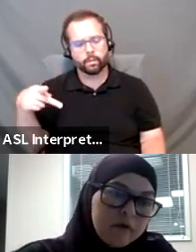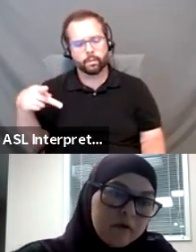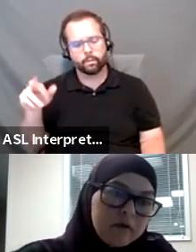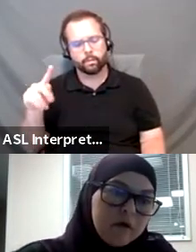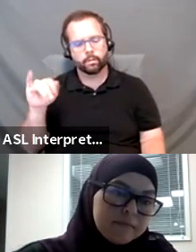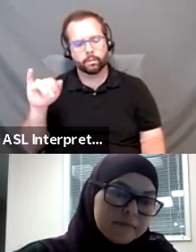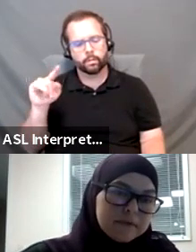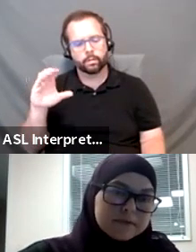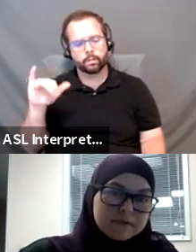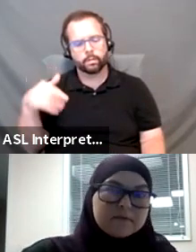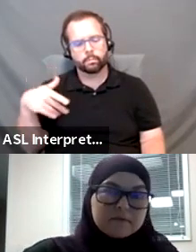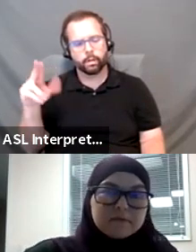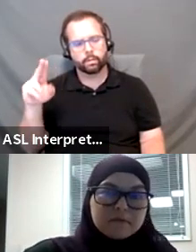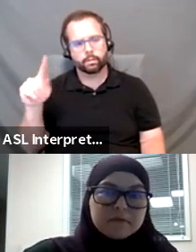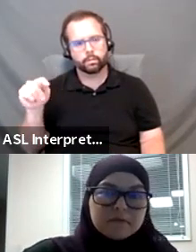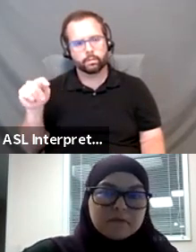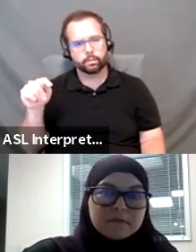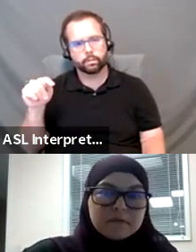video.